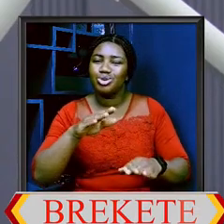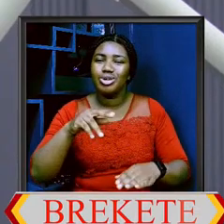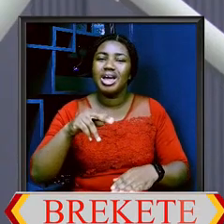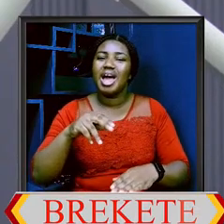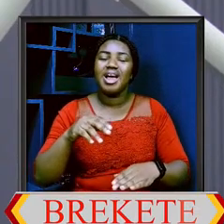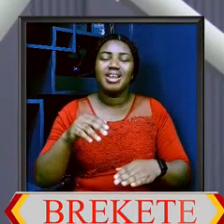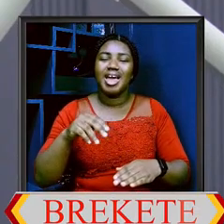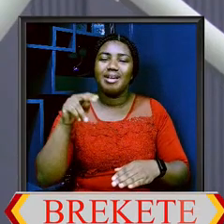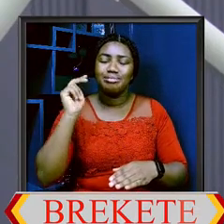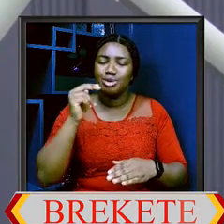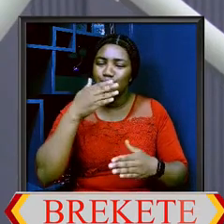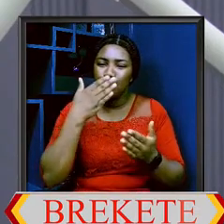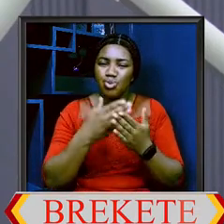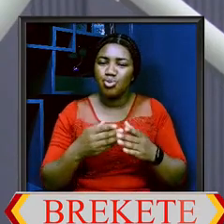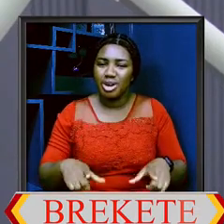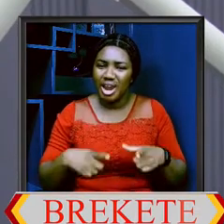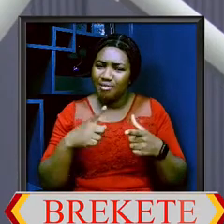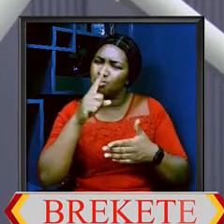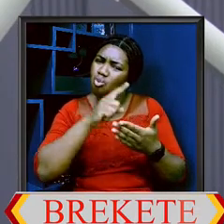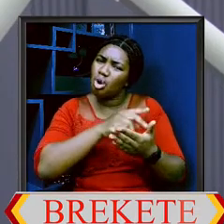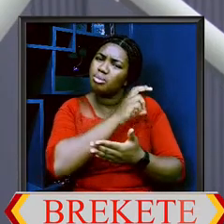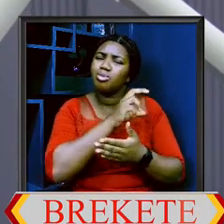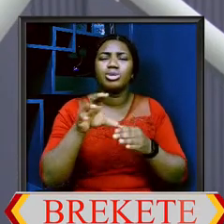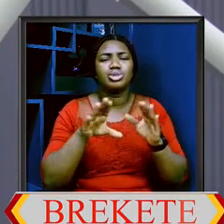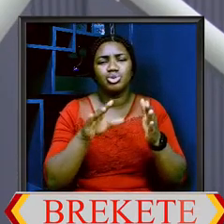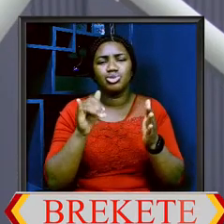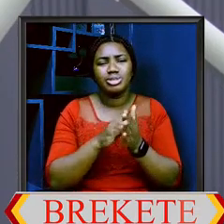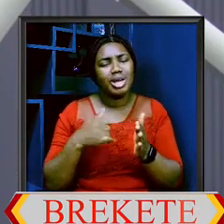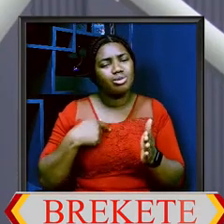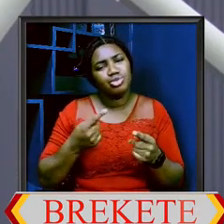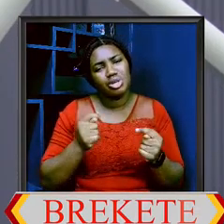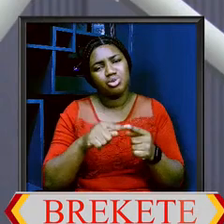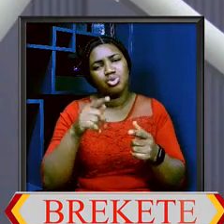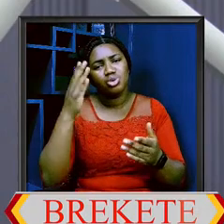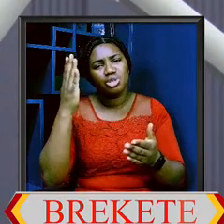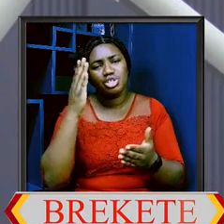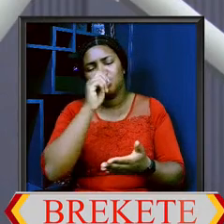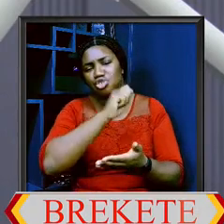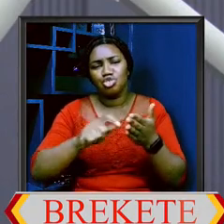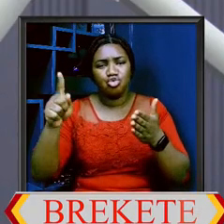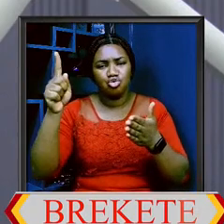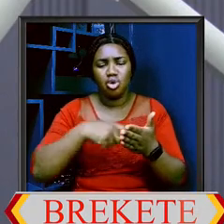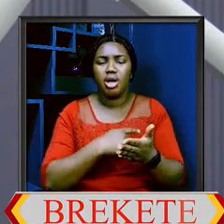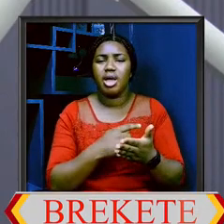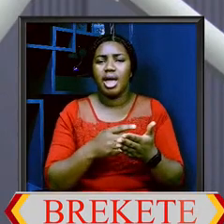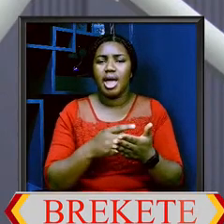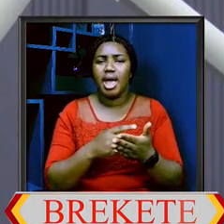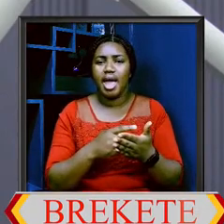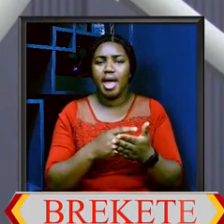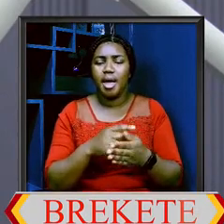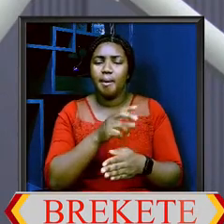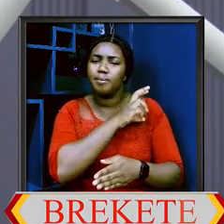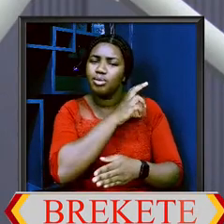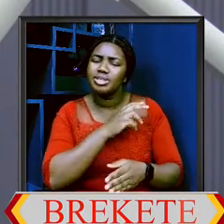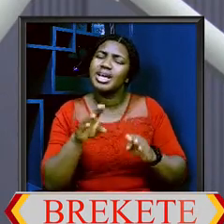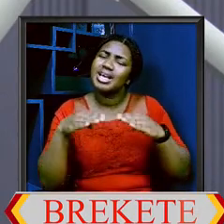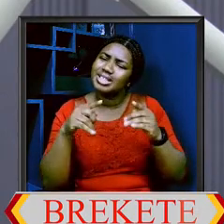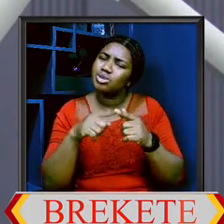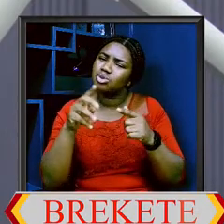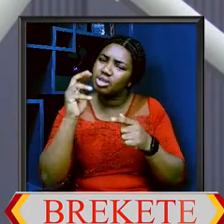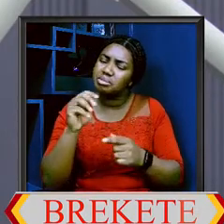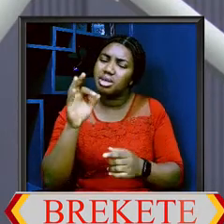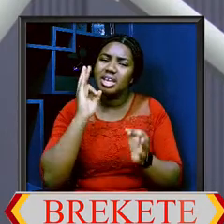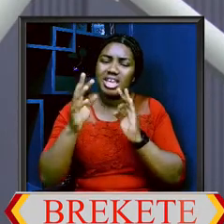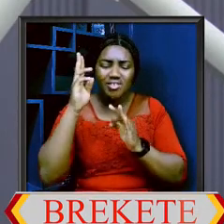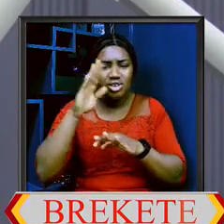this country where they try to destroy police police not make sell to them if you not even get the money to